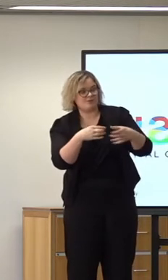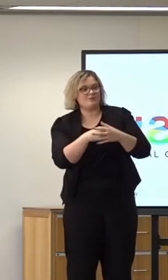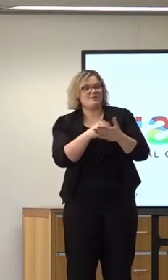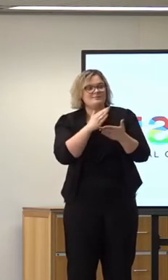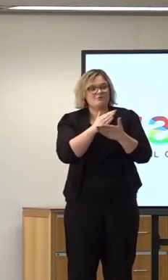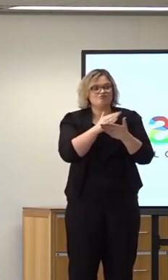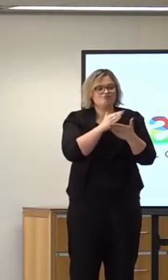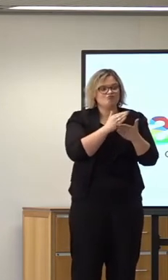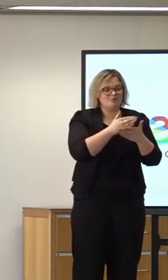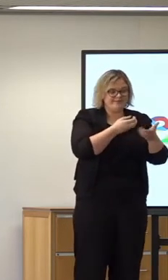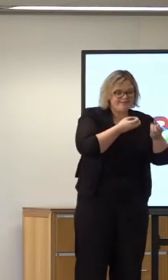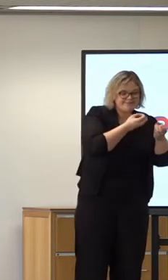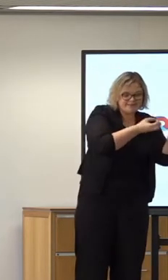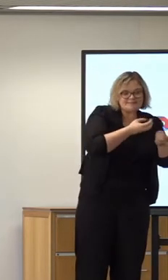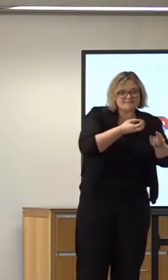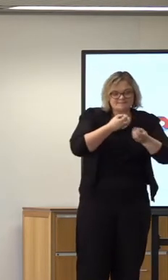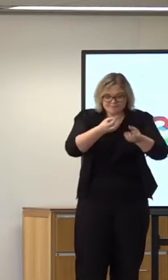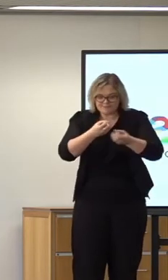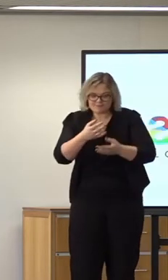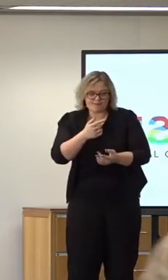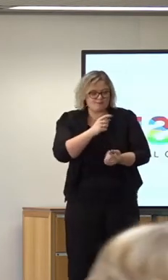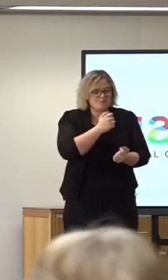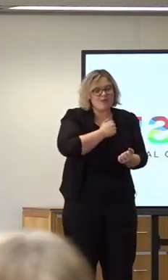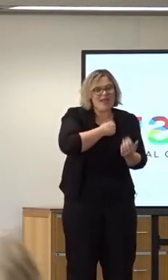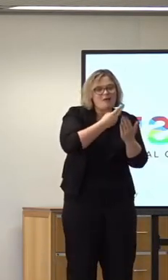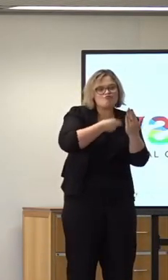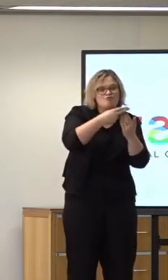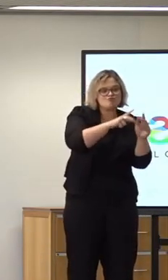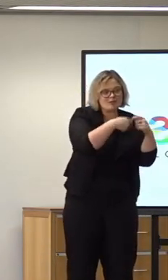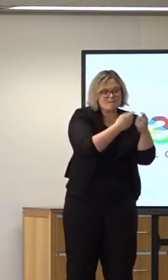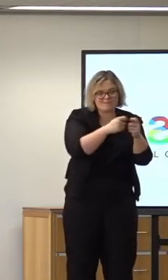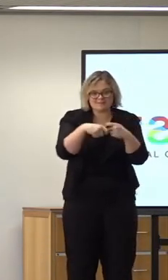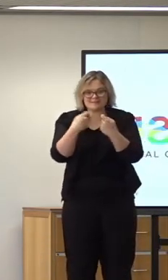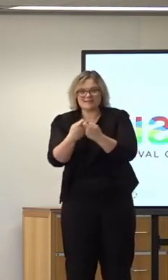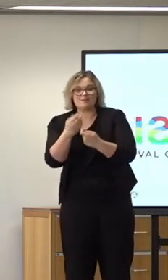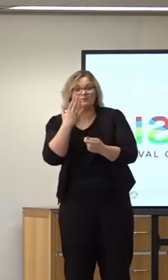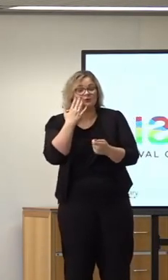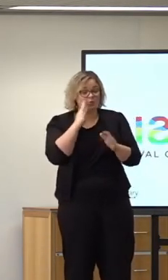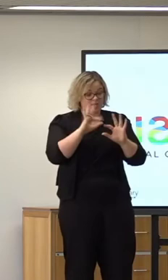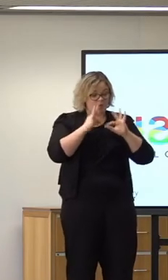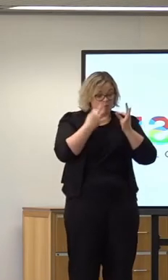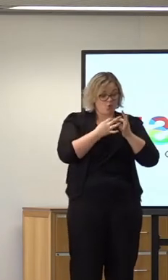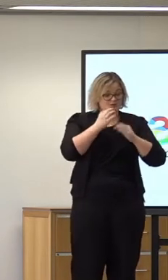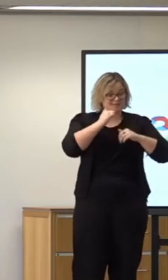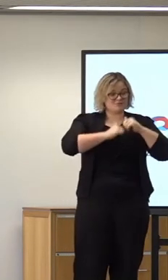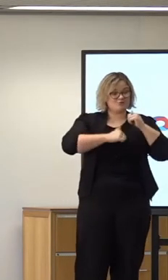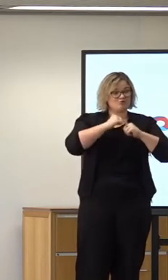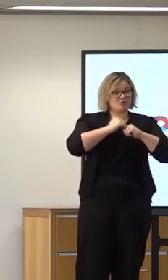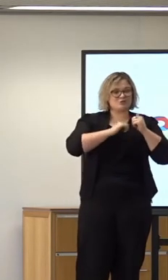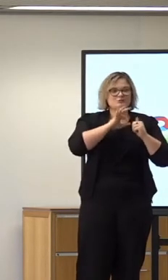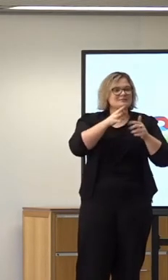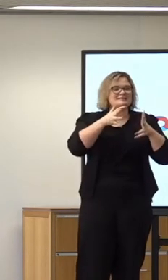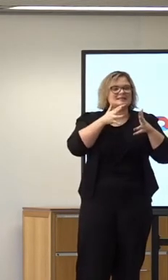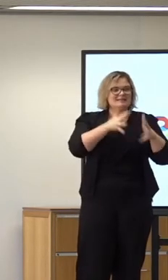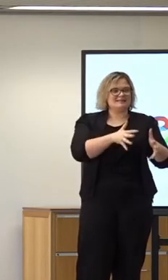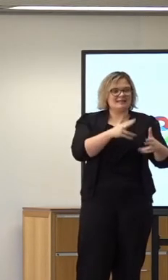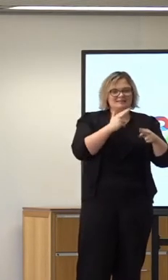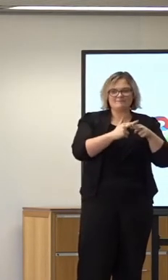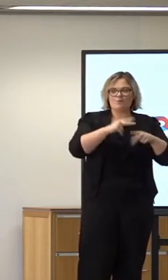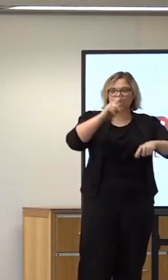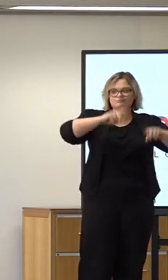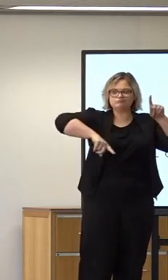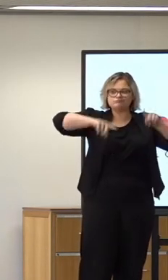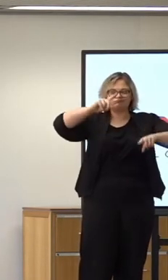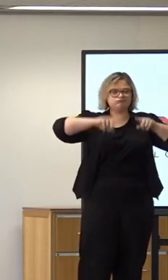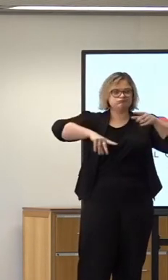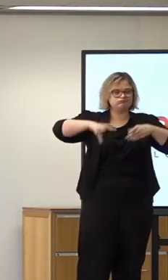really feeds back into the programming team. So even when the organisational structure doesn't necessarily allow through, you